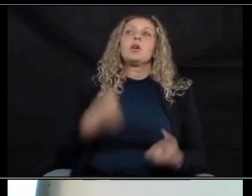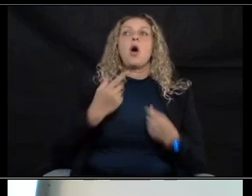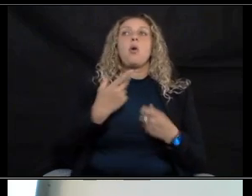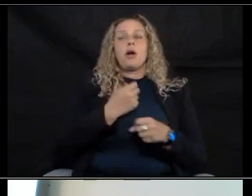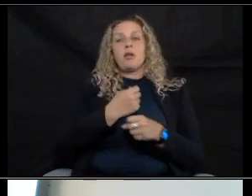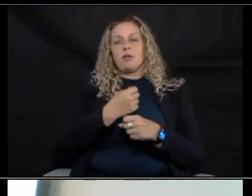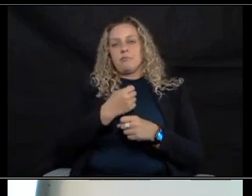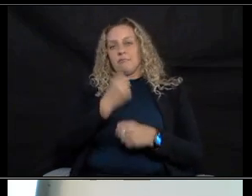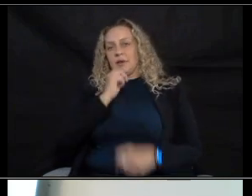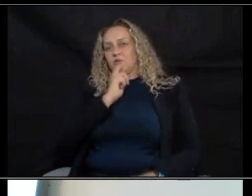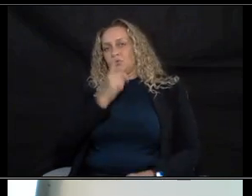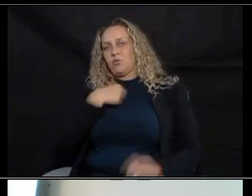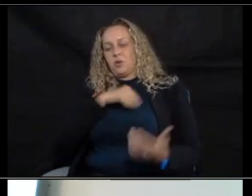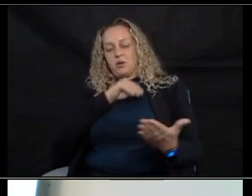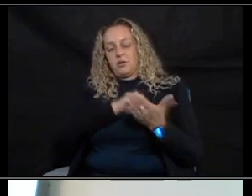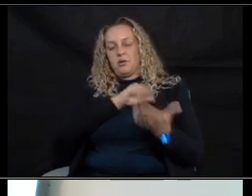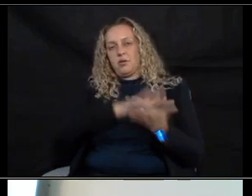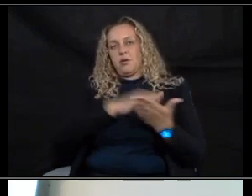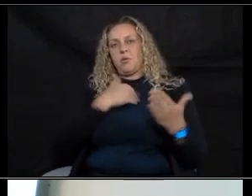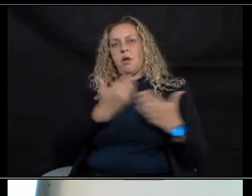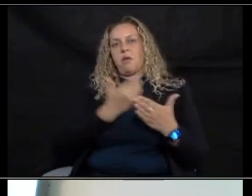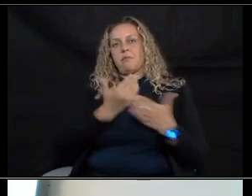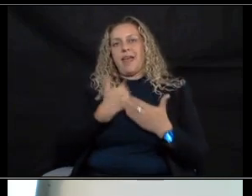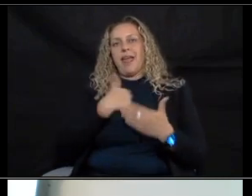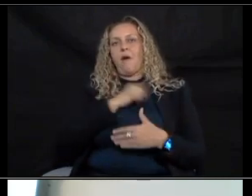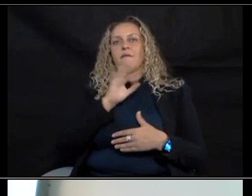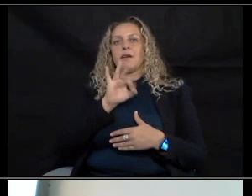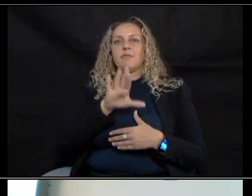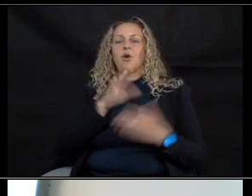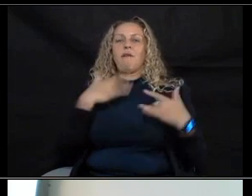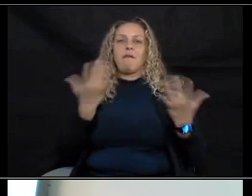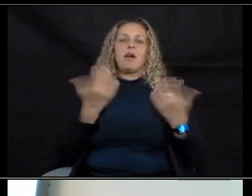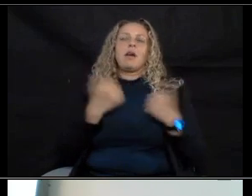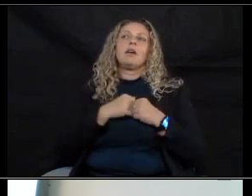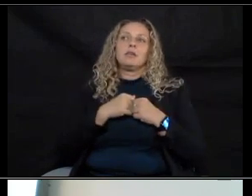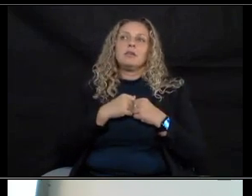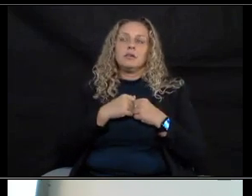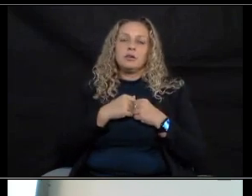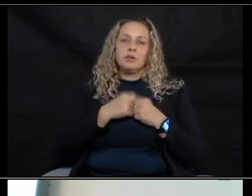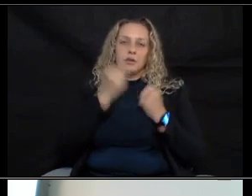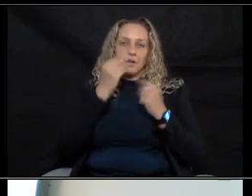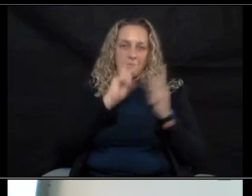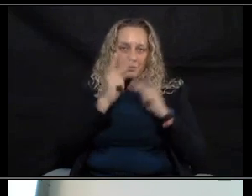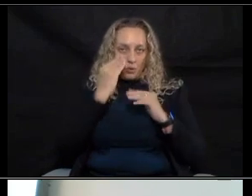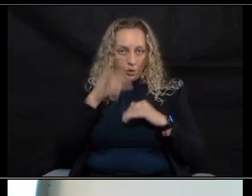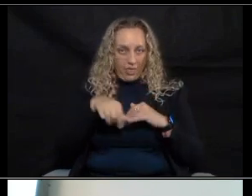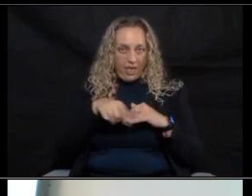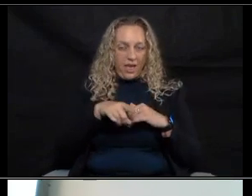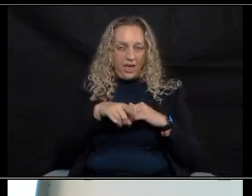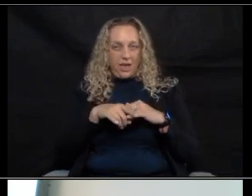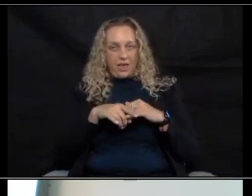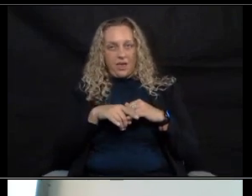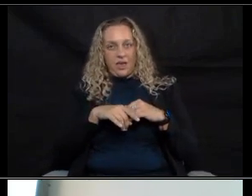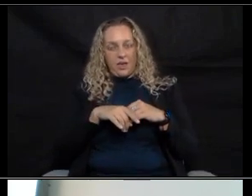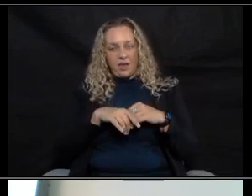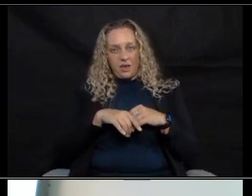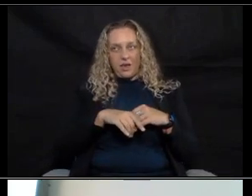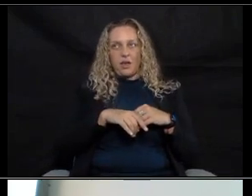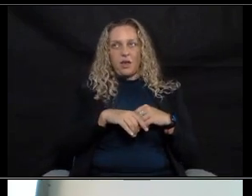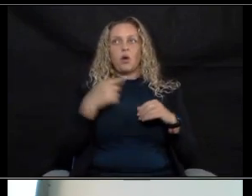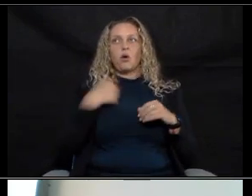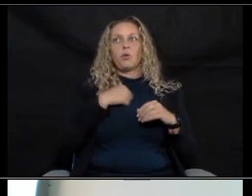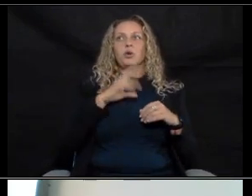that note that we can update our Facebook event to let the people know that it is that we